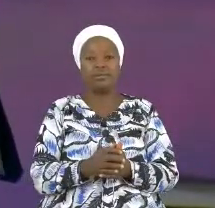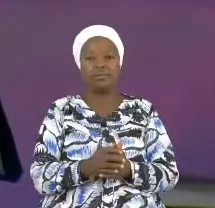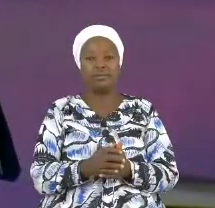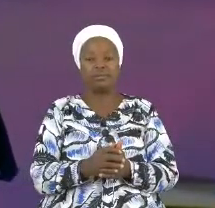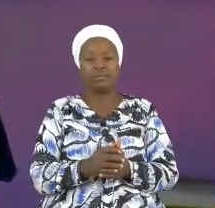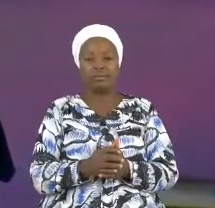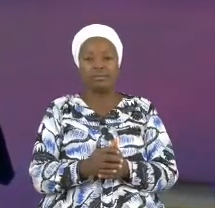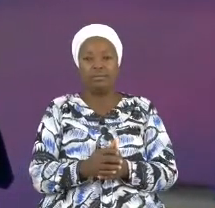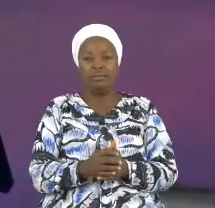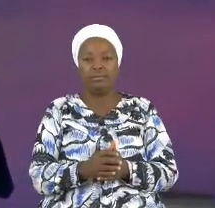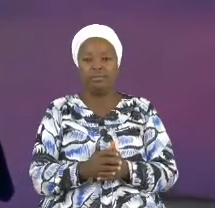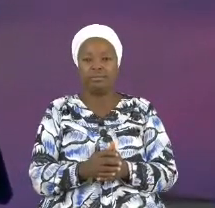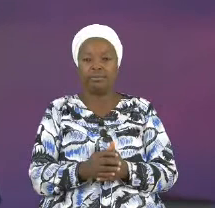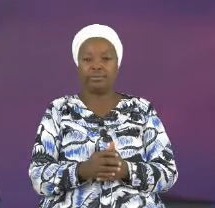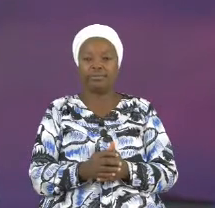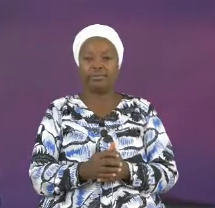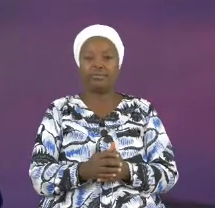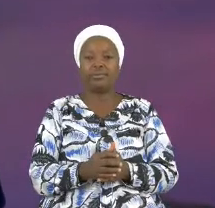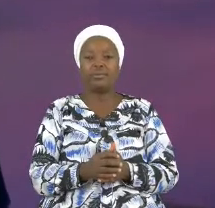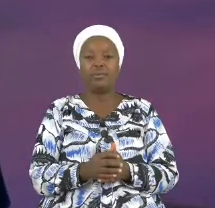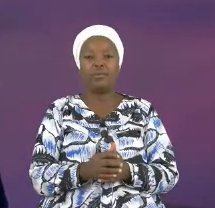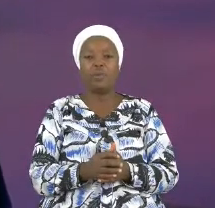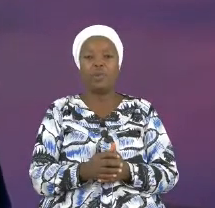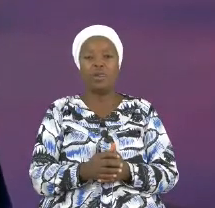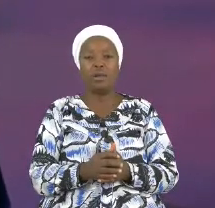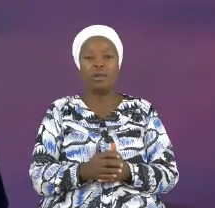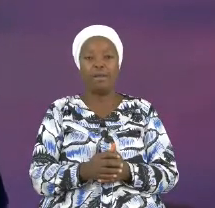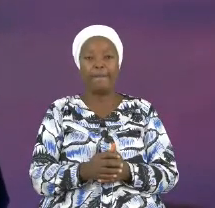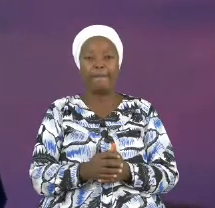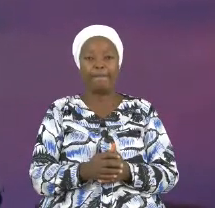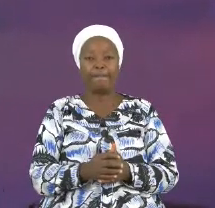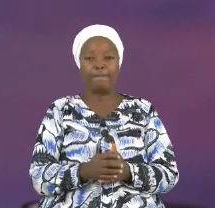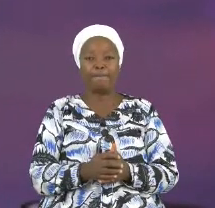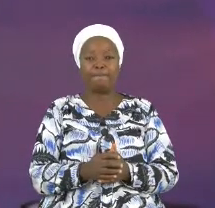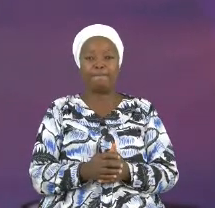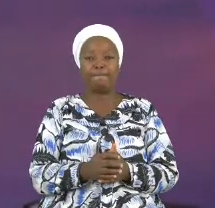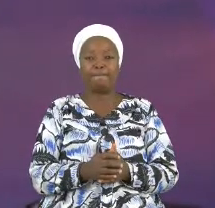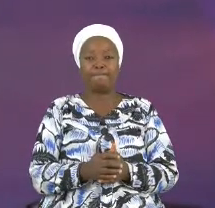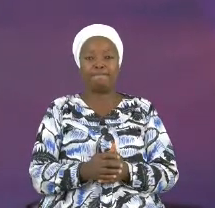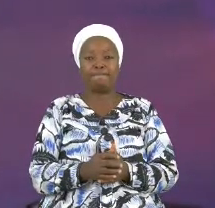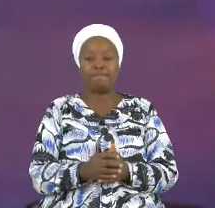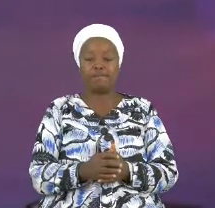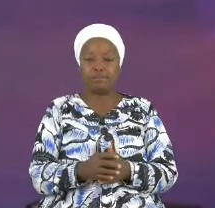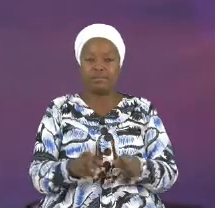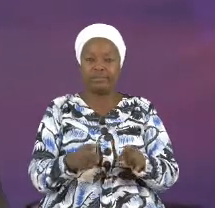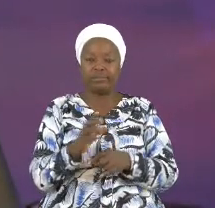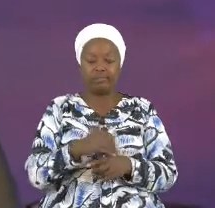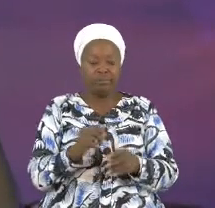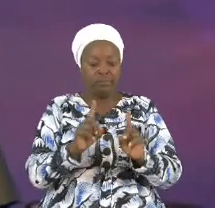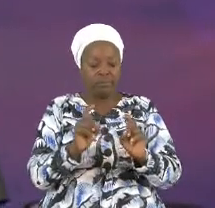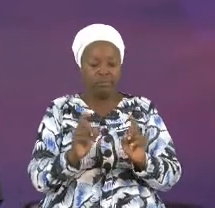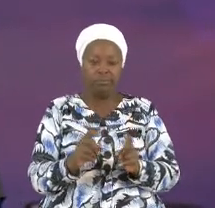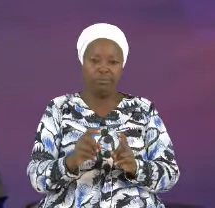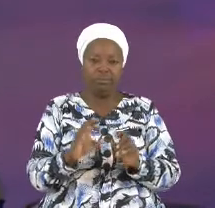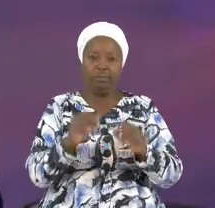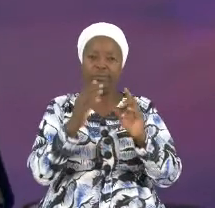Make sure you take their phone number, and as you take it, you check up.